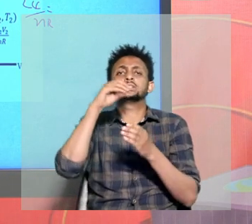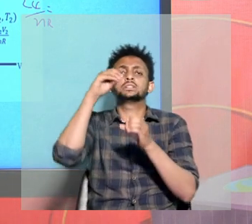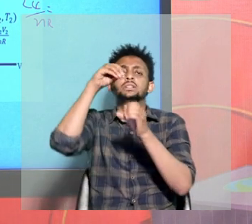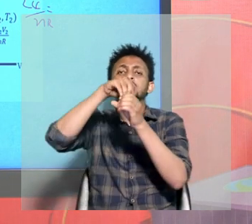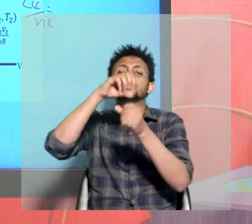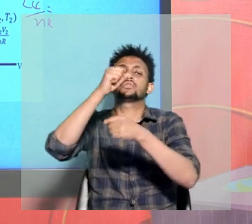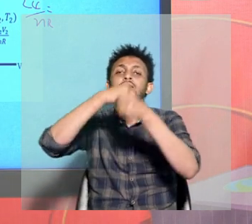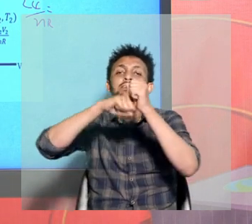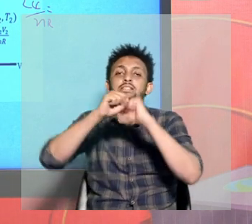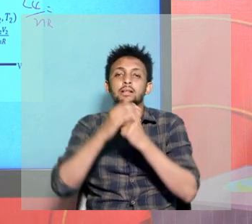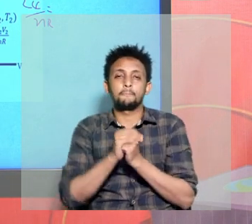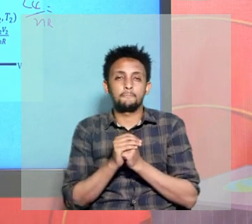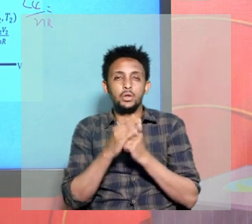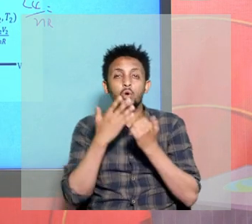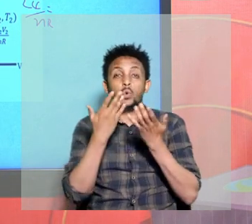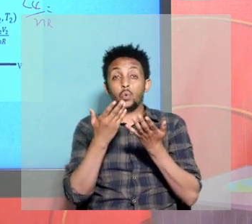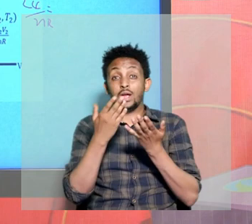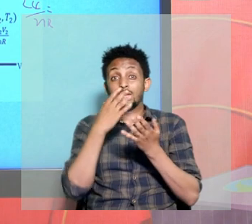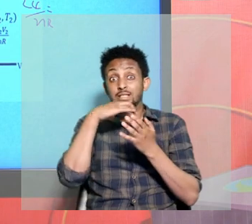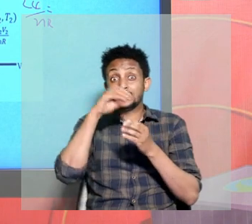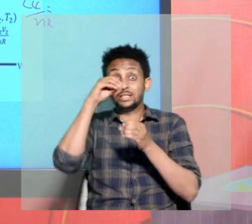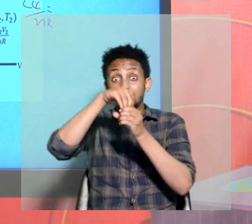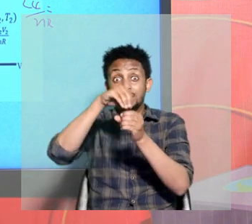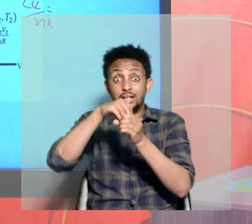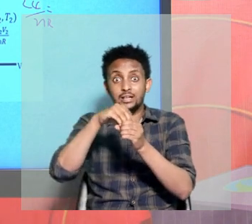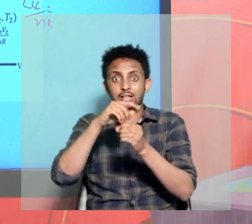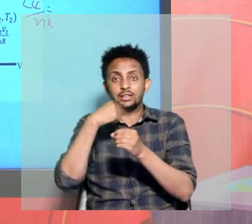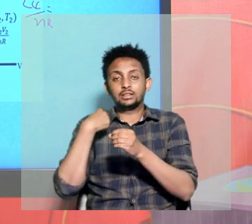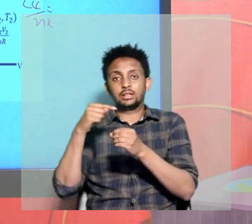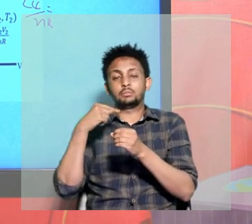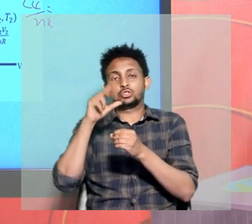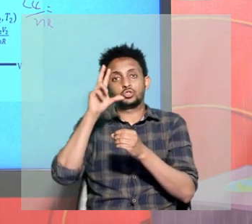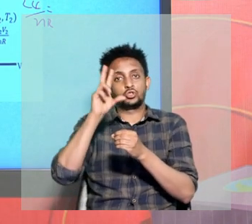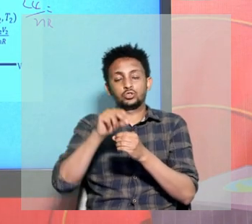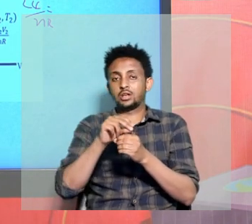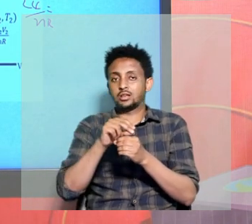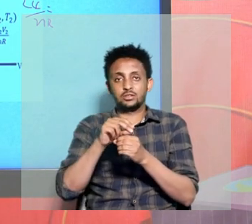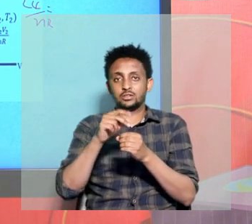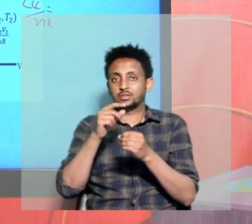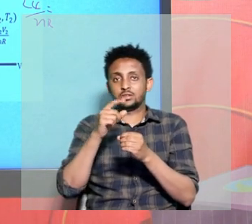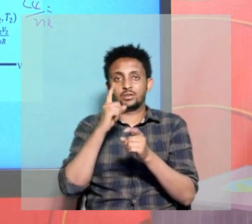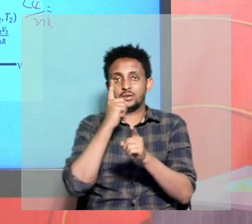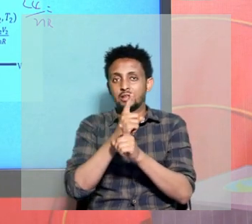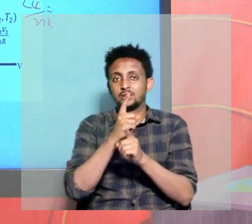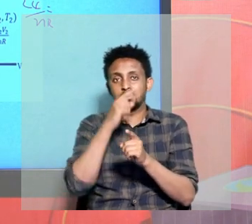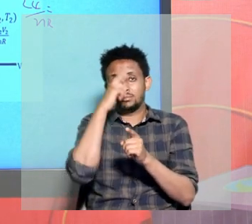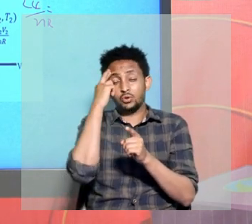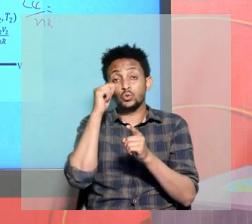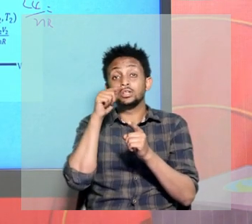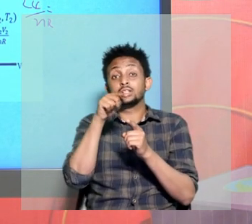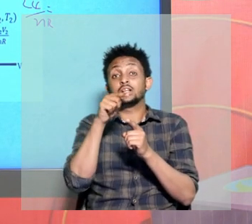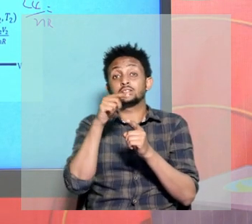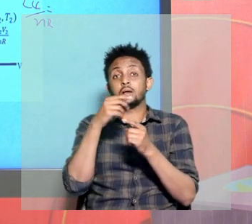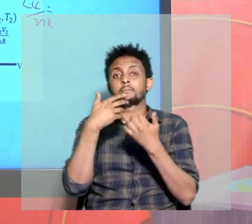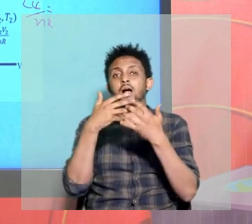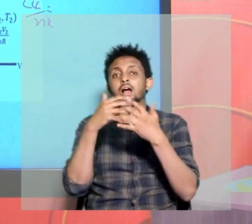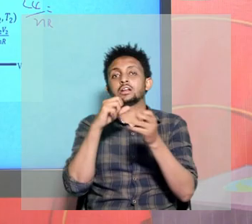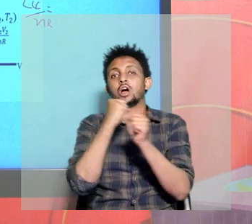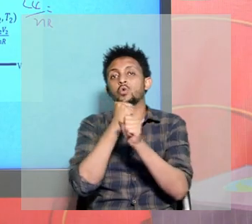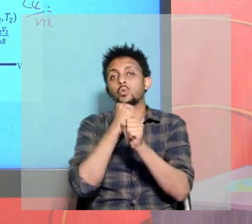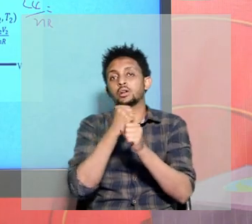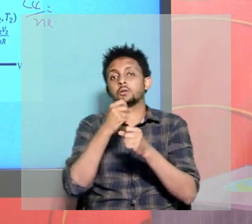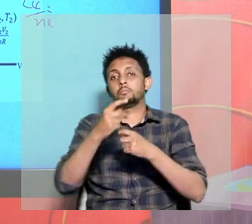entered into the system? Well, as the heat entered, the temperature does not rise because that there will be a mechanical